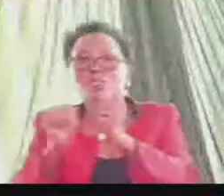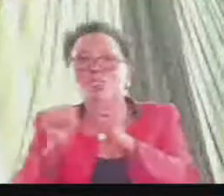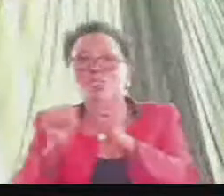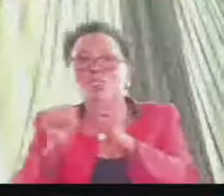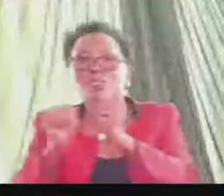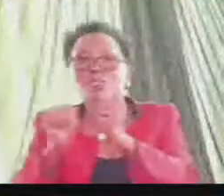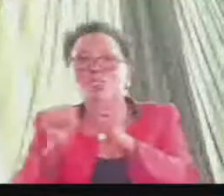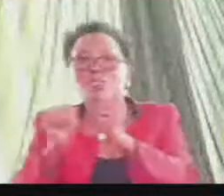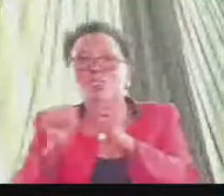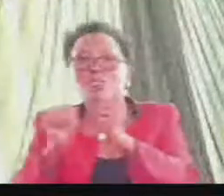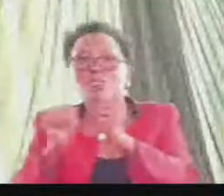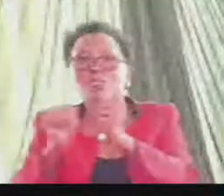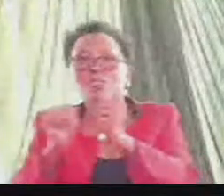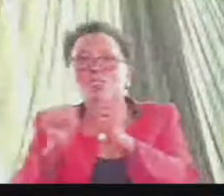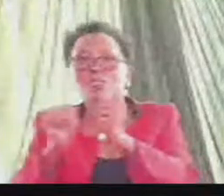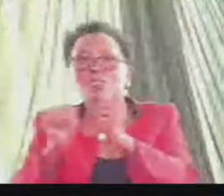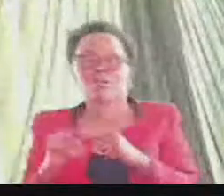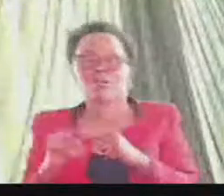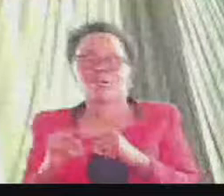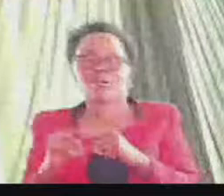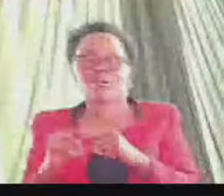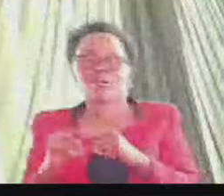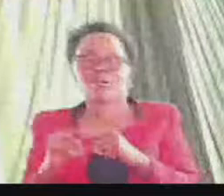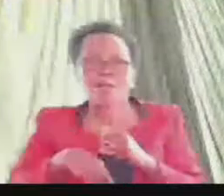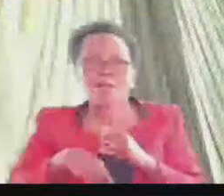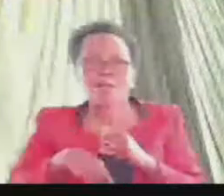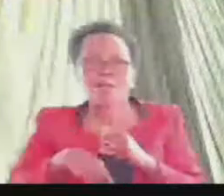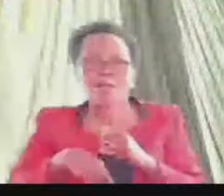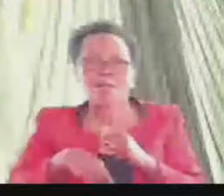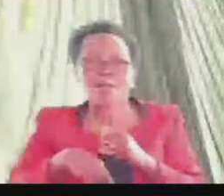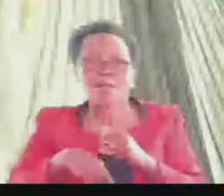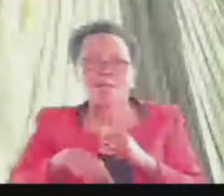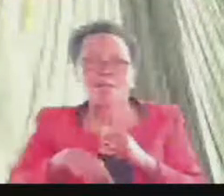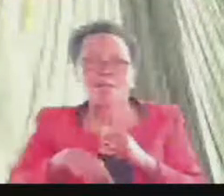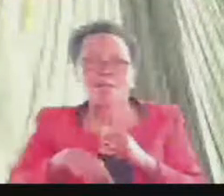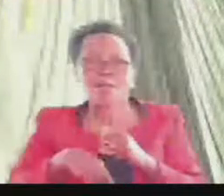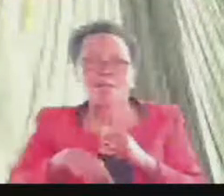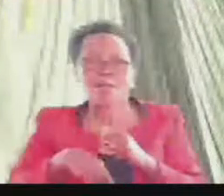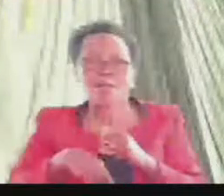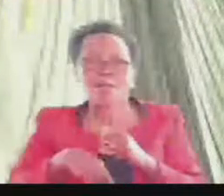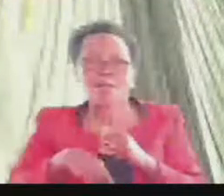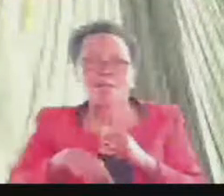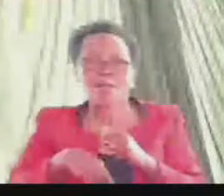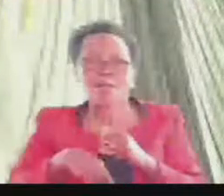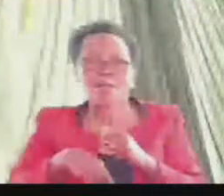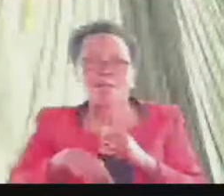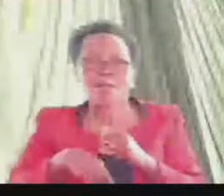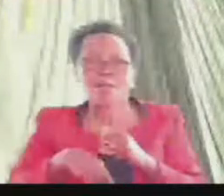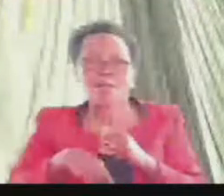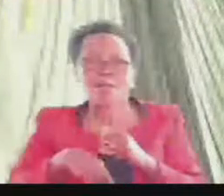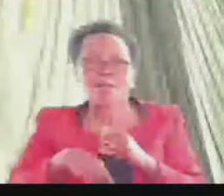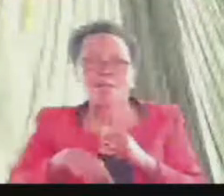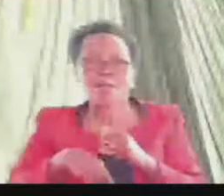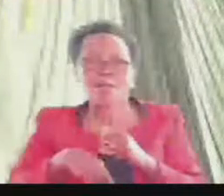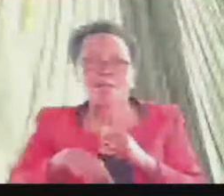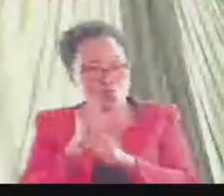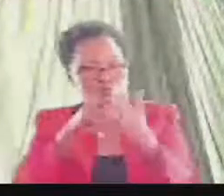it to, issuing demands that you have to comply